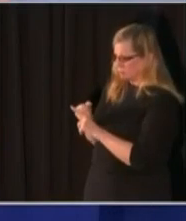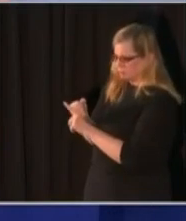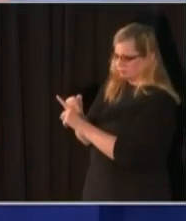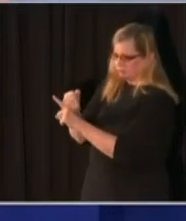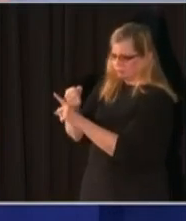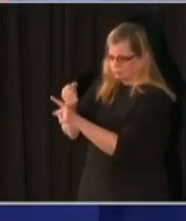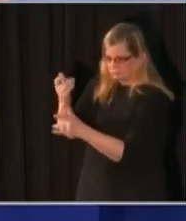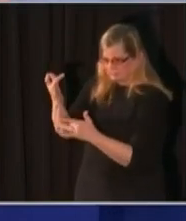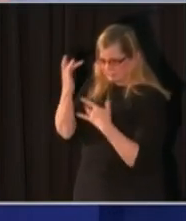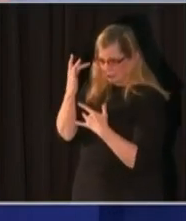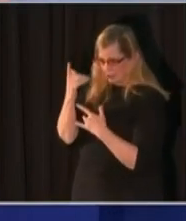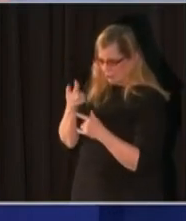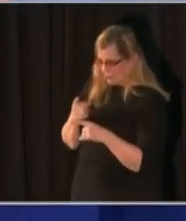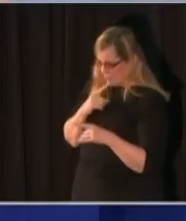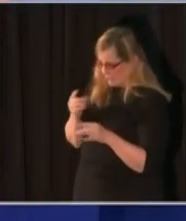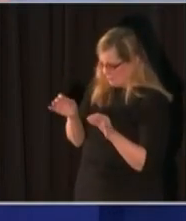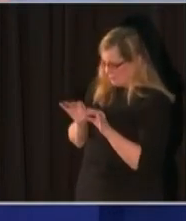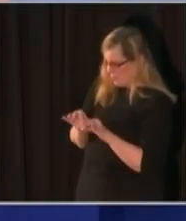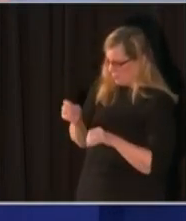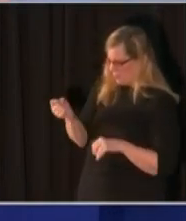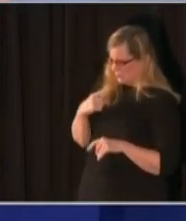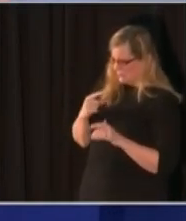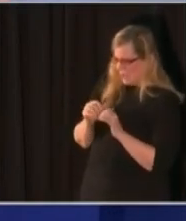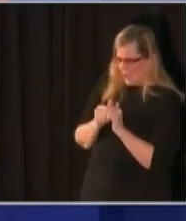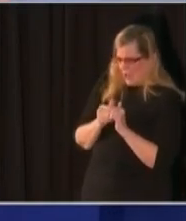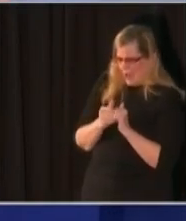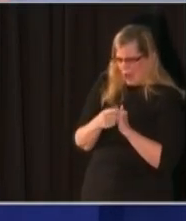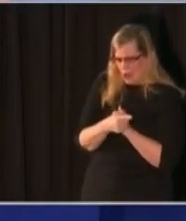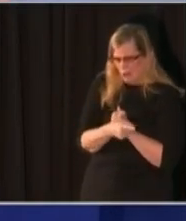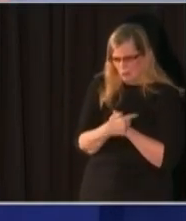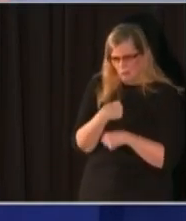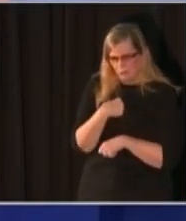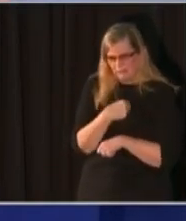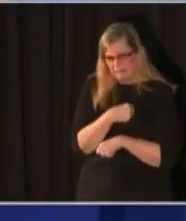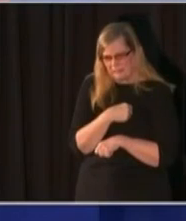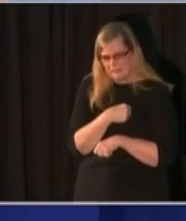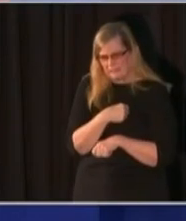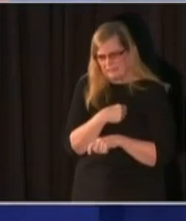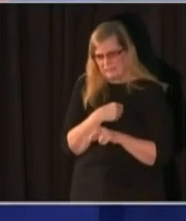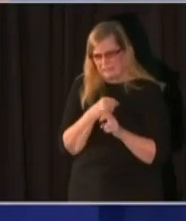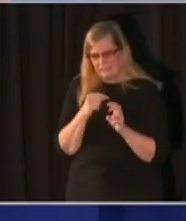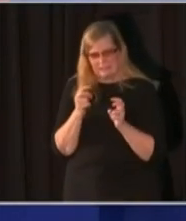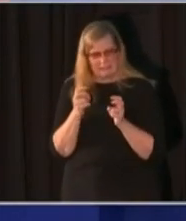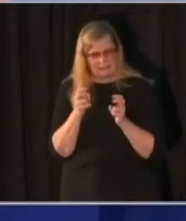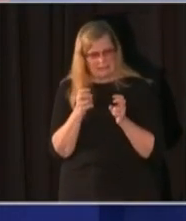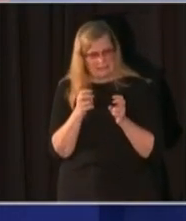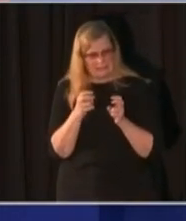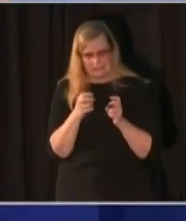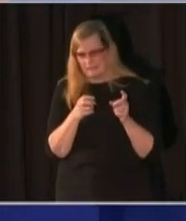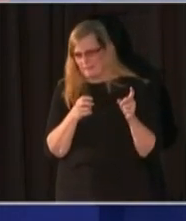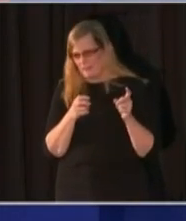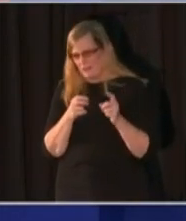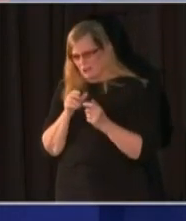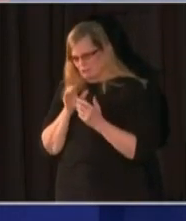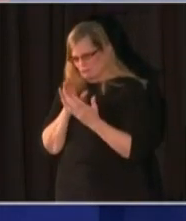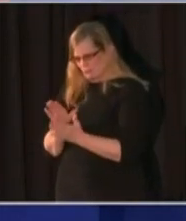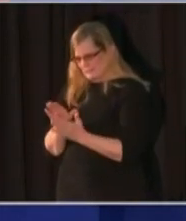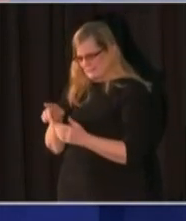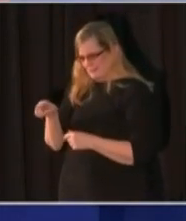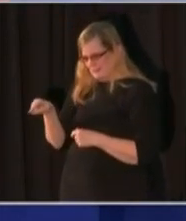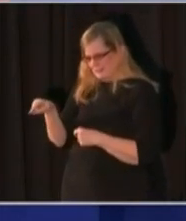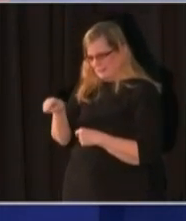important question is, how do we look at the spotlight that this virus has put on those poor conditions and change